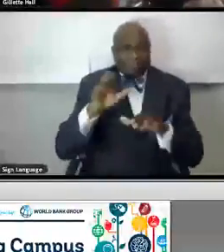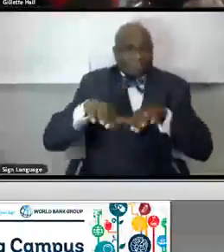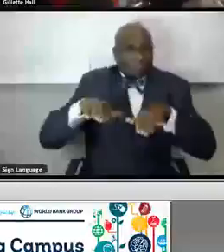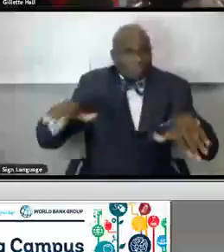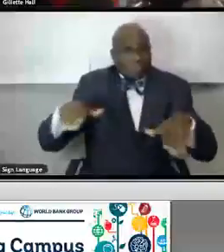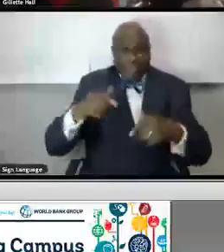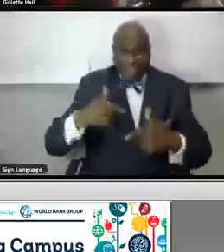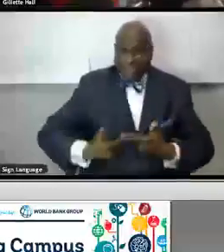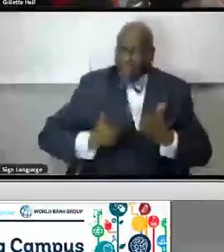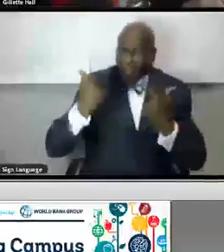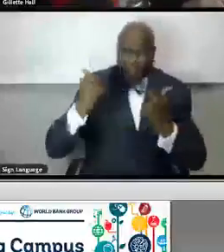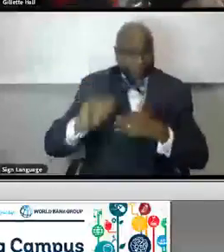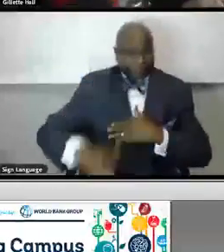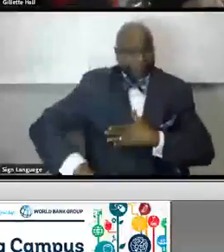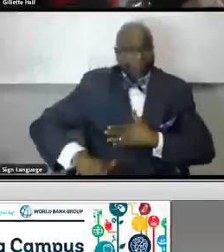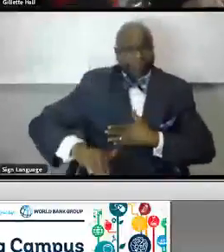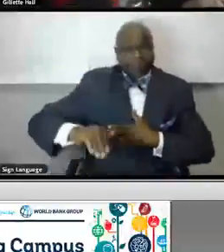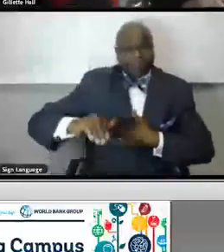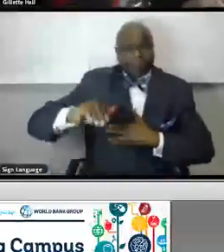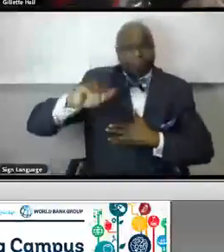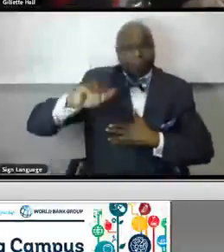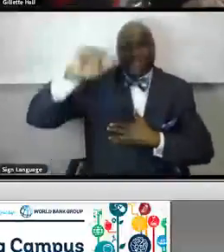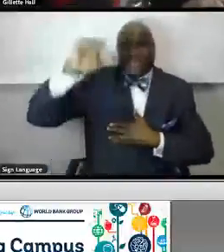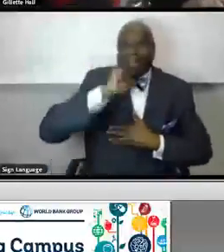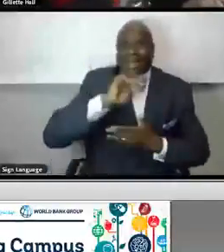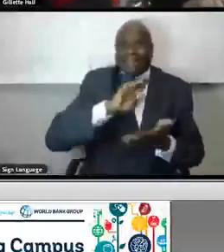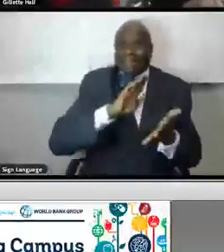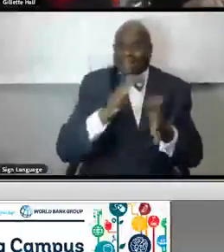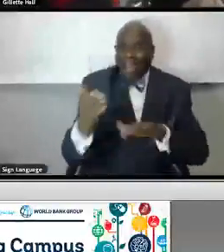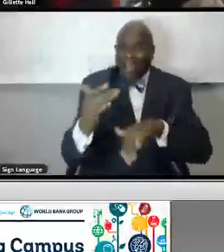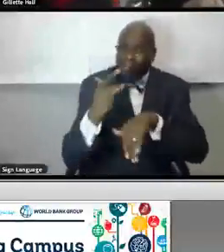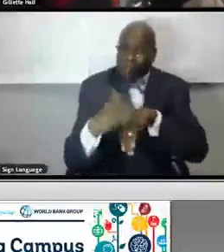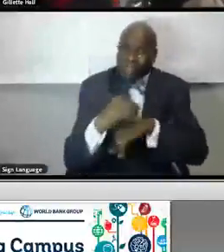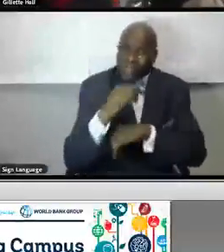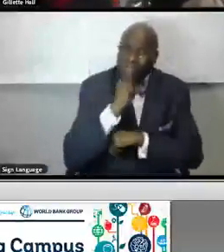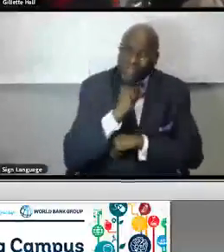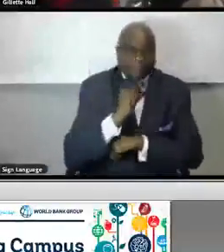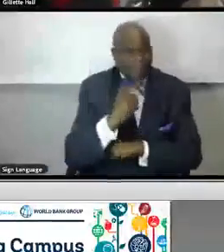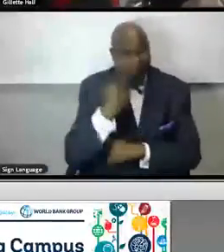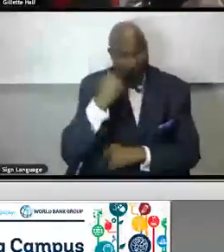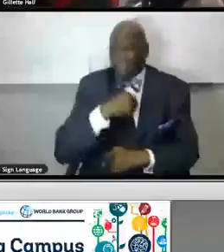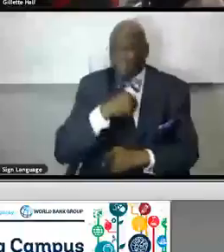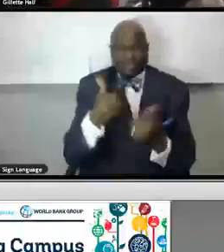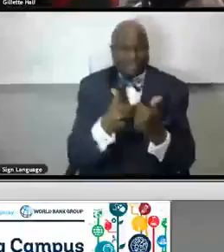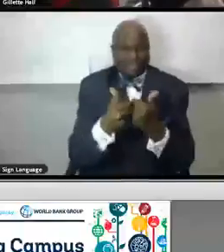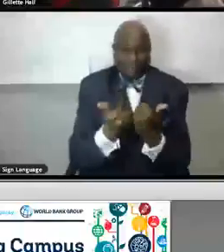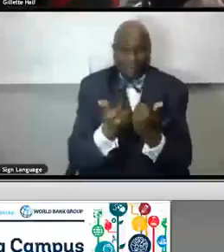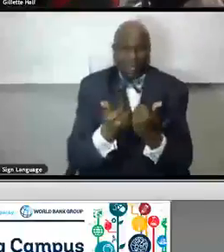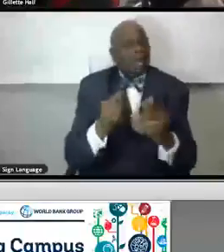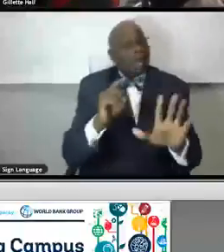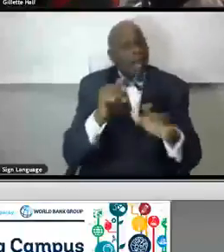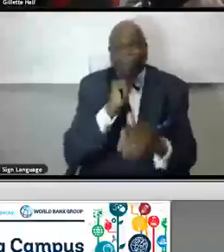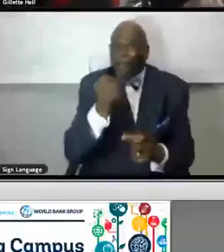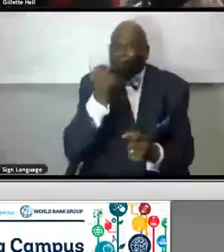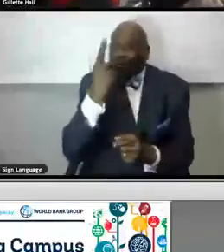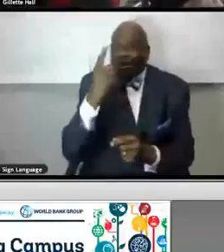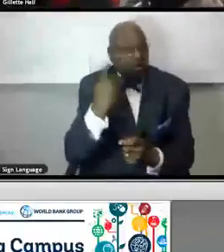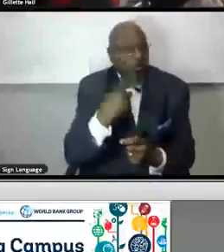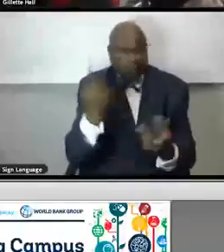children live instead of die? To me, they're not separate, but I might not be understanding